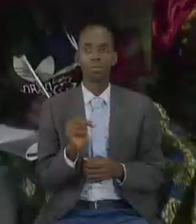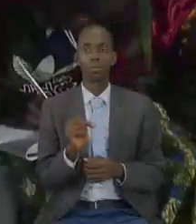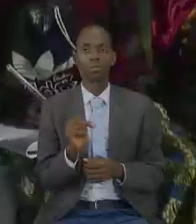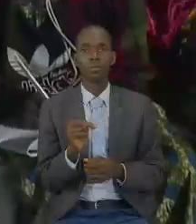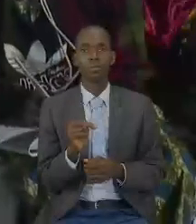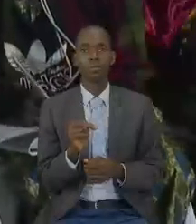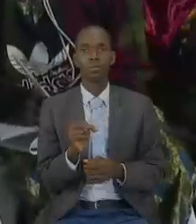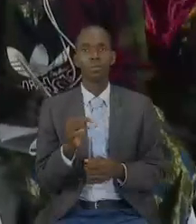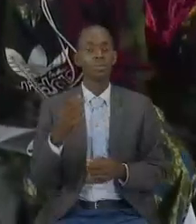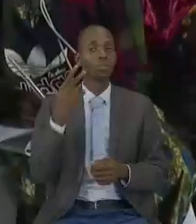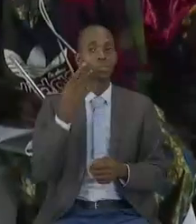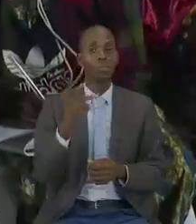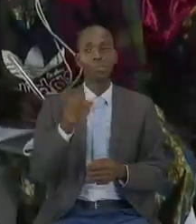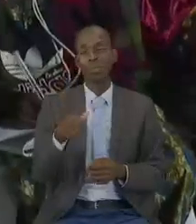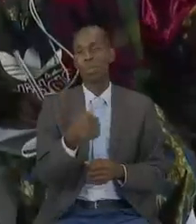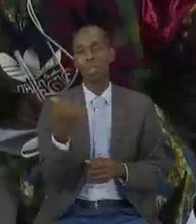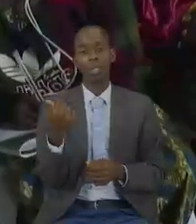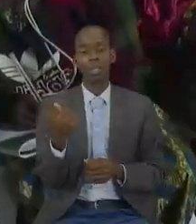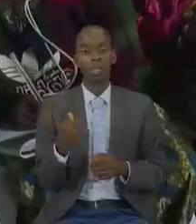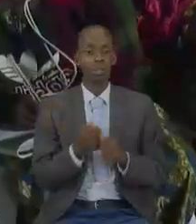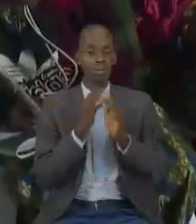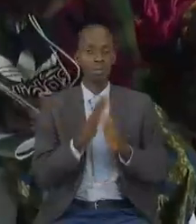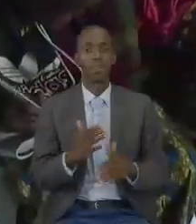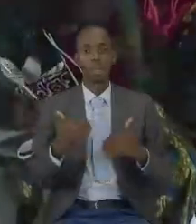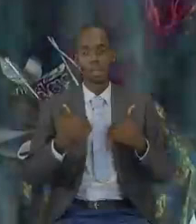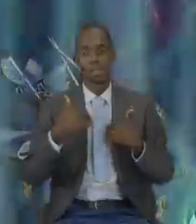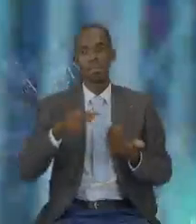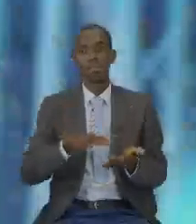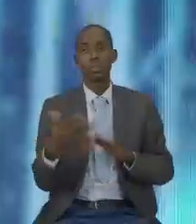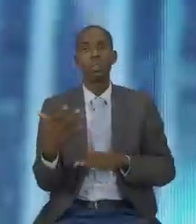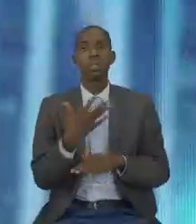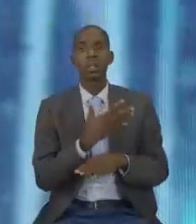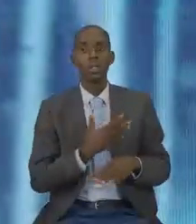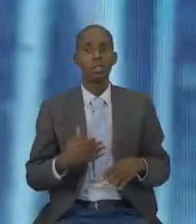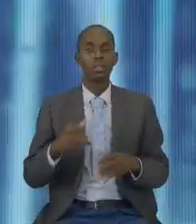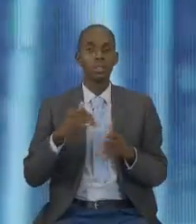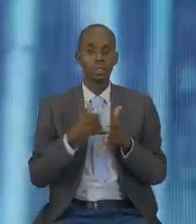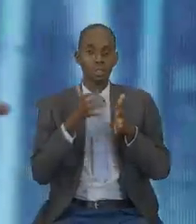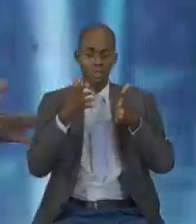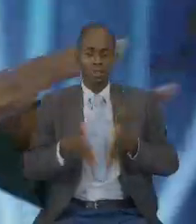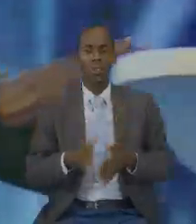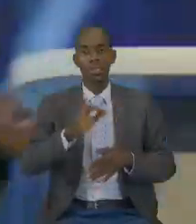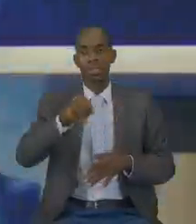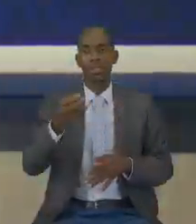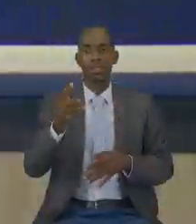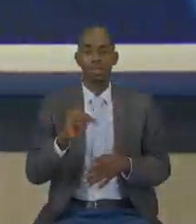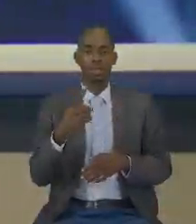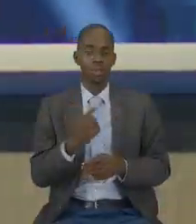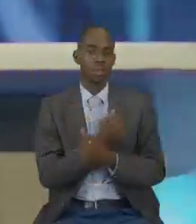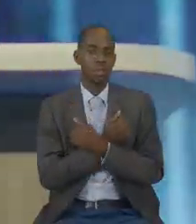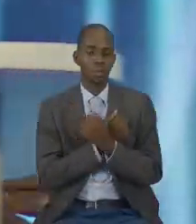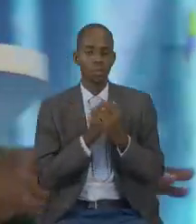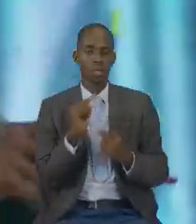other apostles had gone to glory. And it remained him alone. And the people